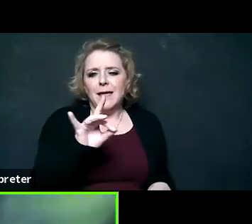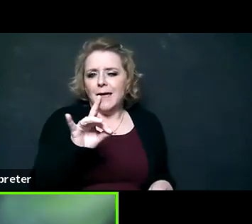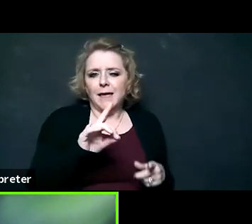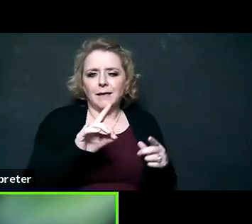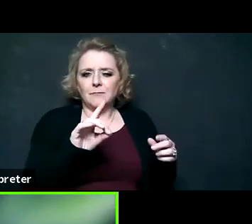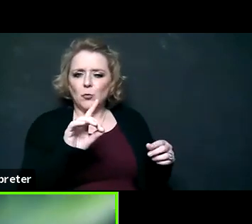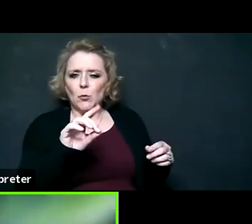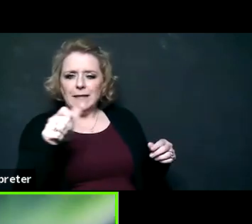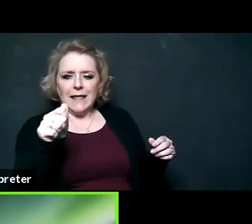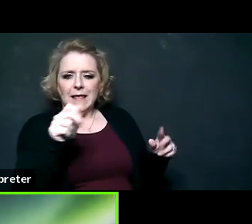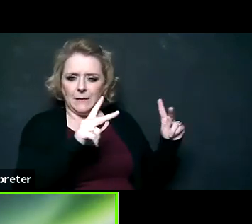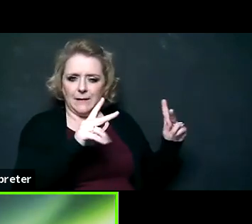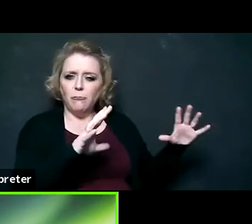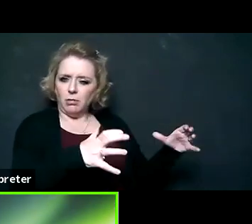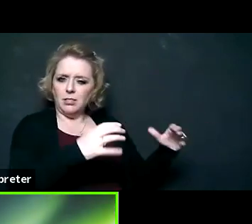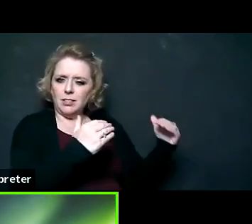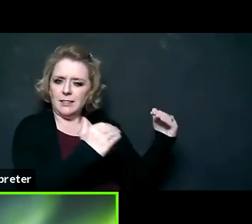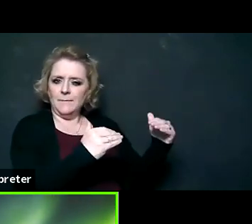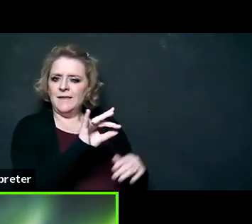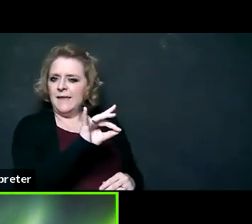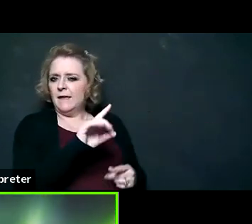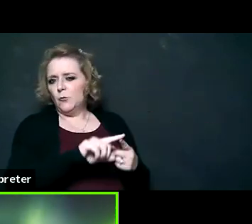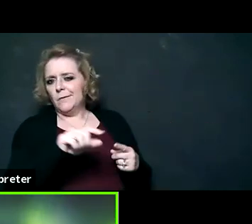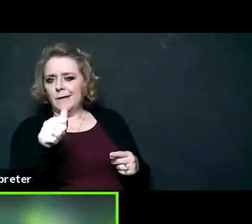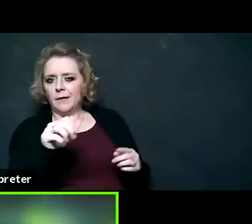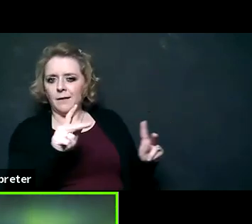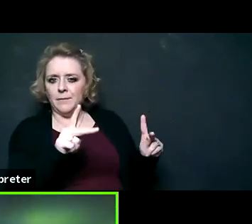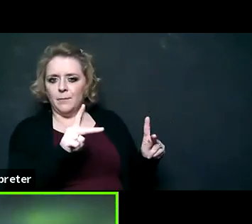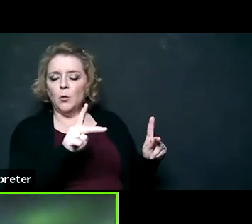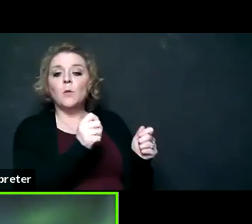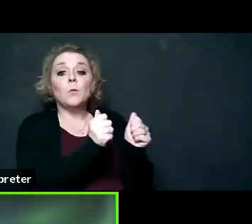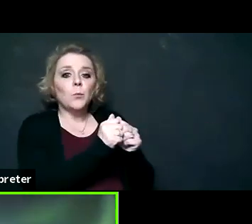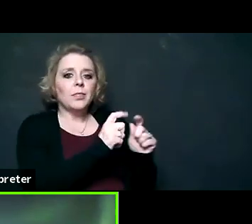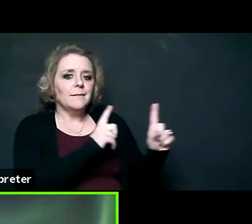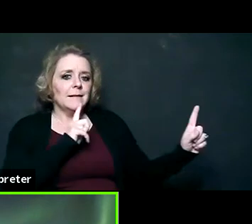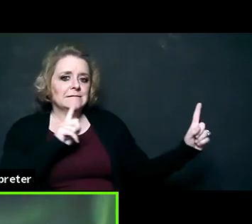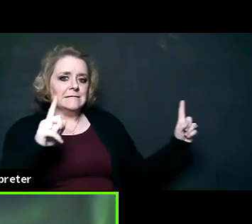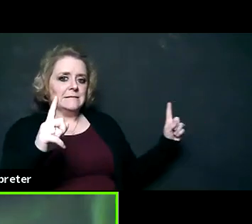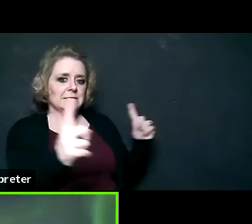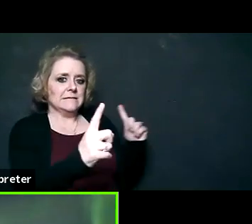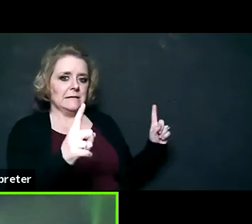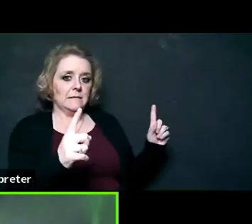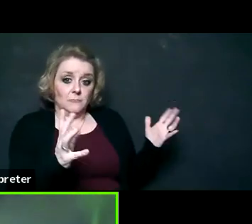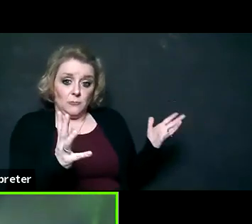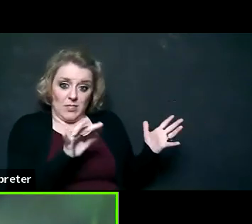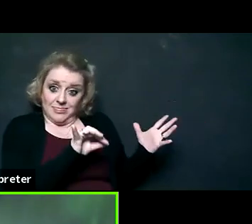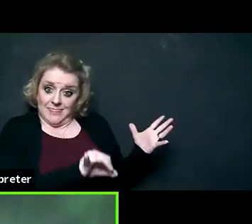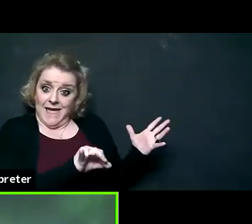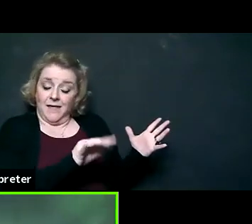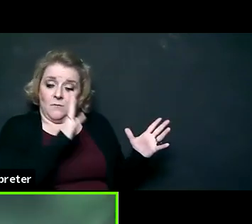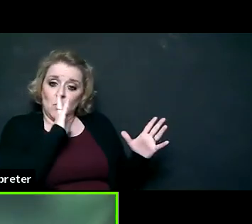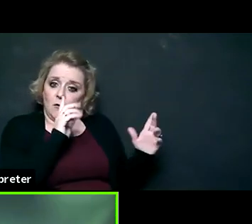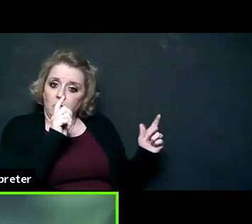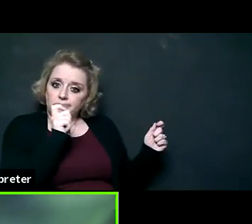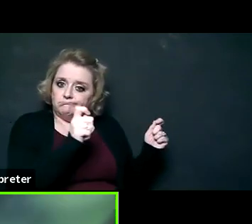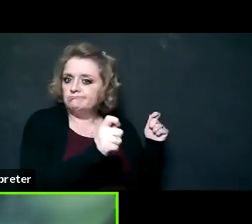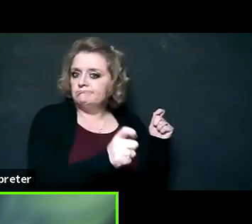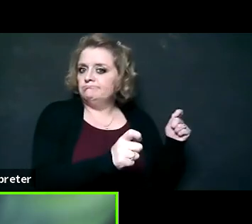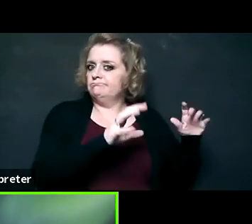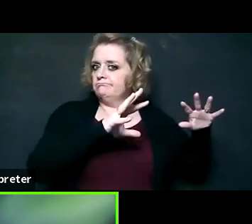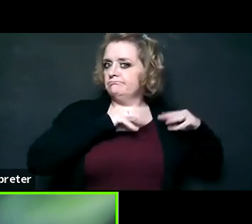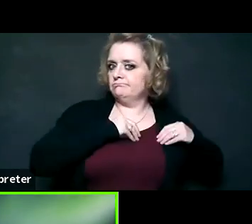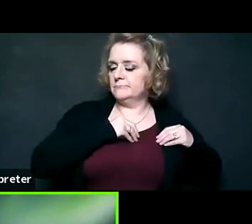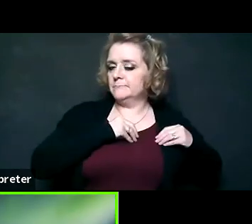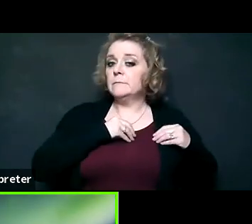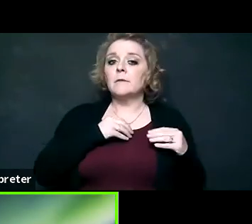a little distancing on those kind of things. And those are things that we're continuing to evolve. I'm very happy that the state, in particular our city, is